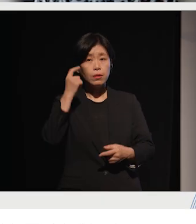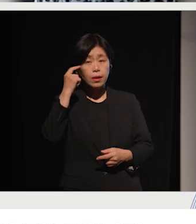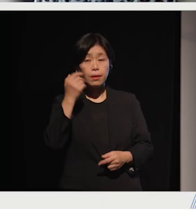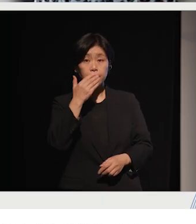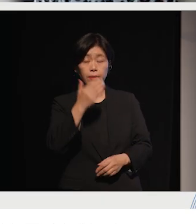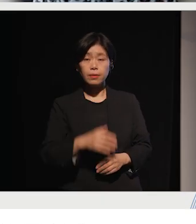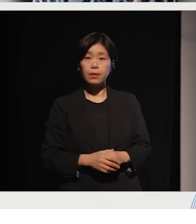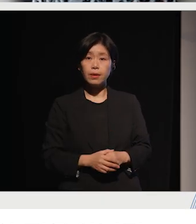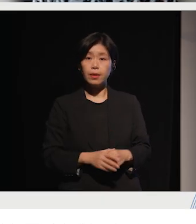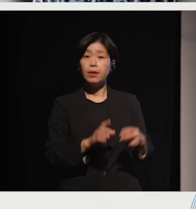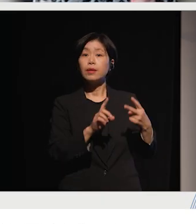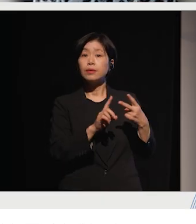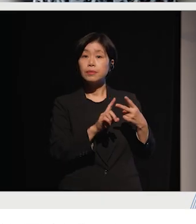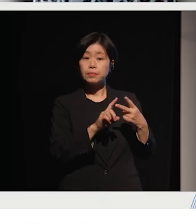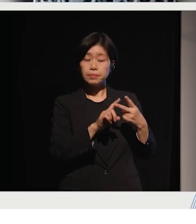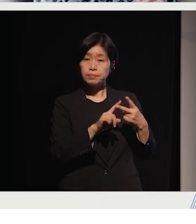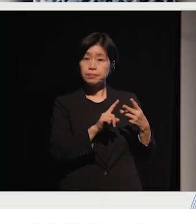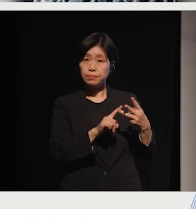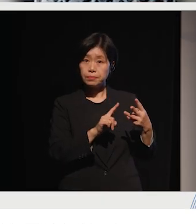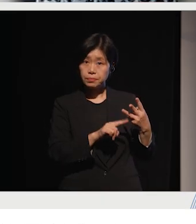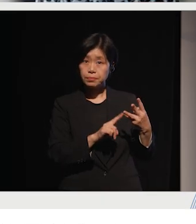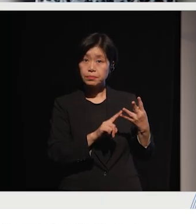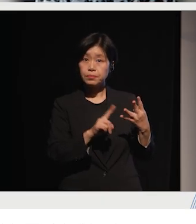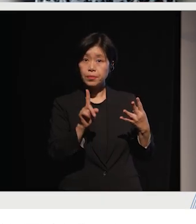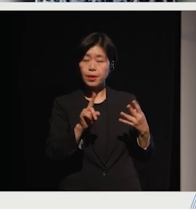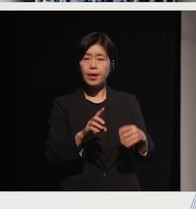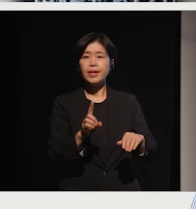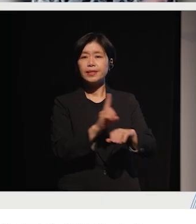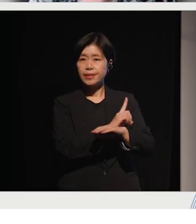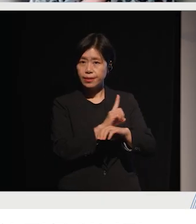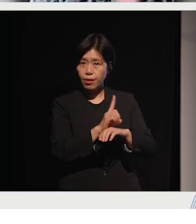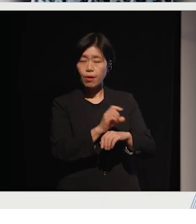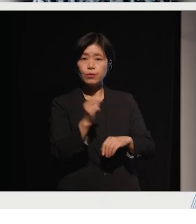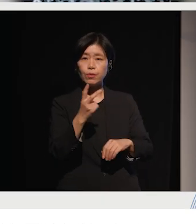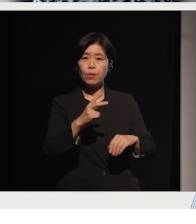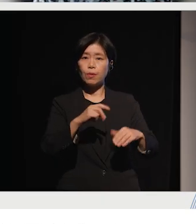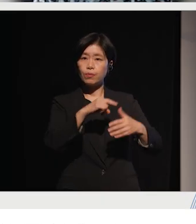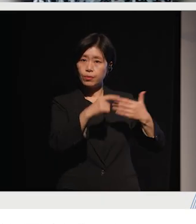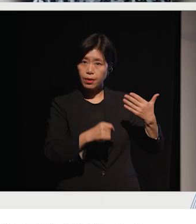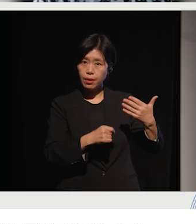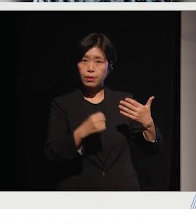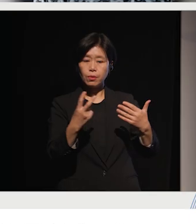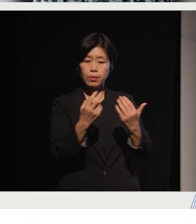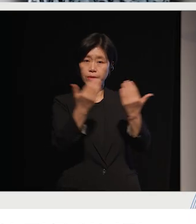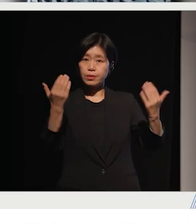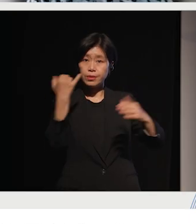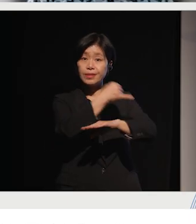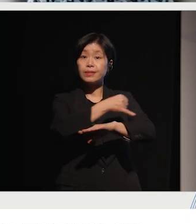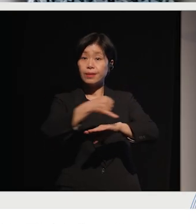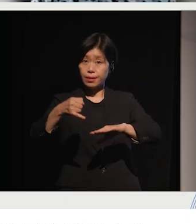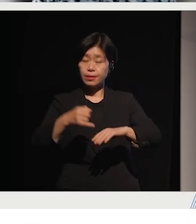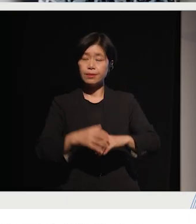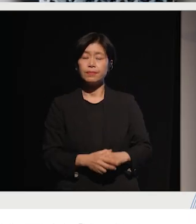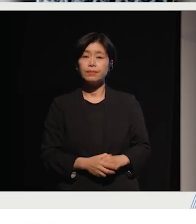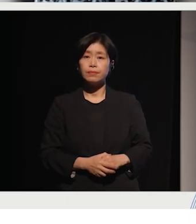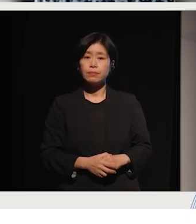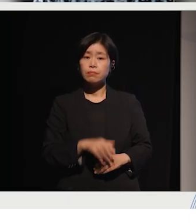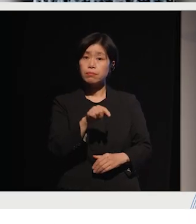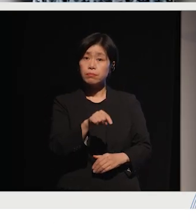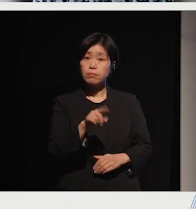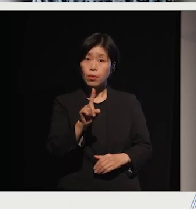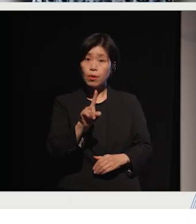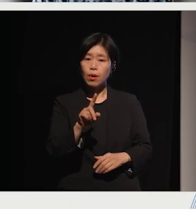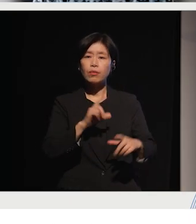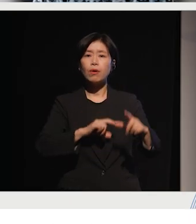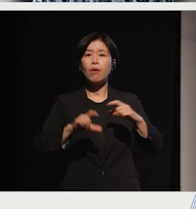next three areas, digital, programmatic, and exhibitions, can be a little bit more comprehensive. When